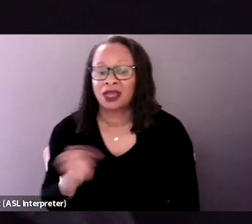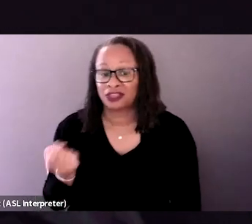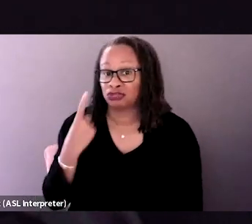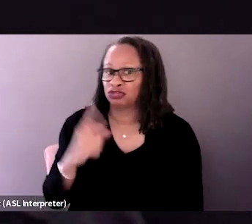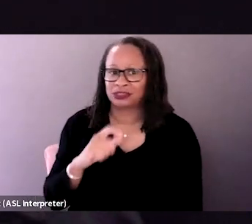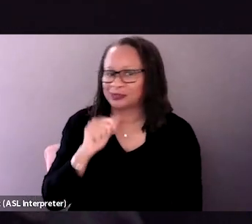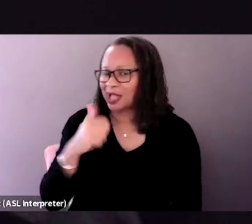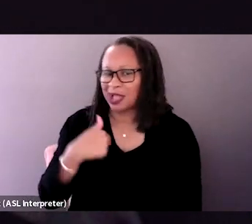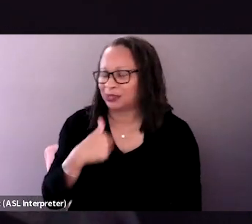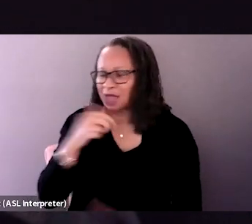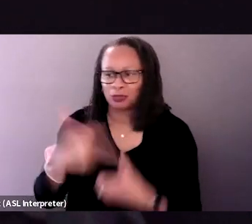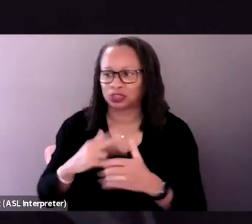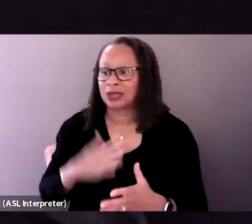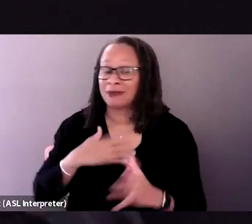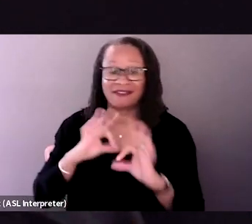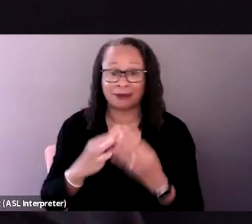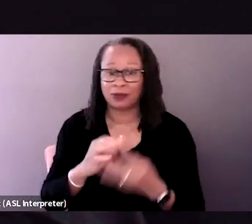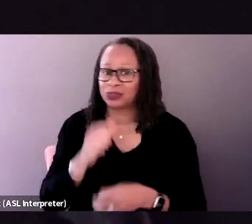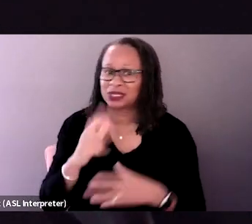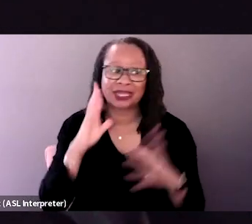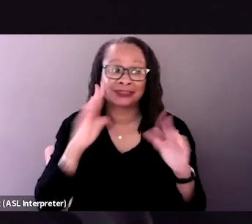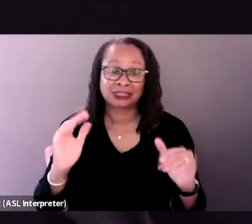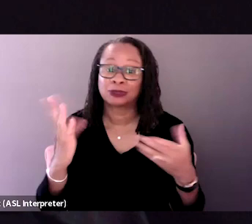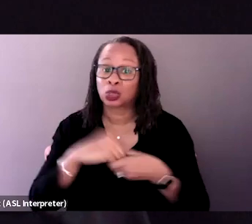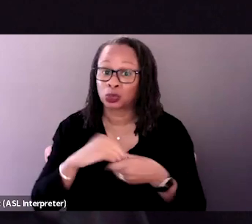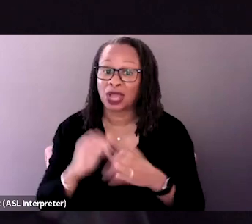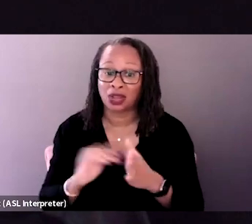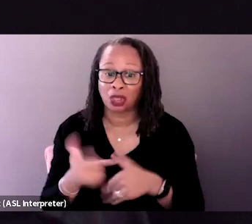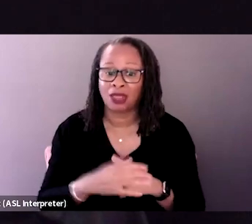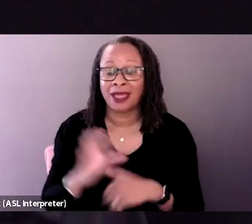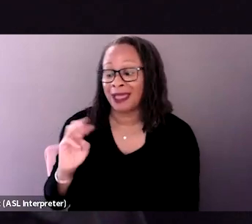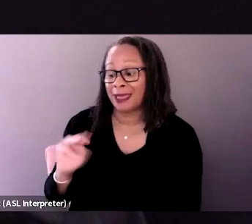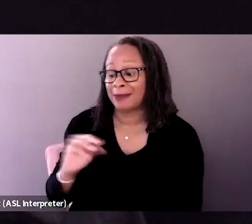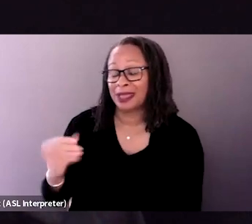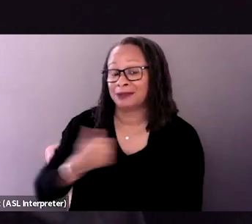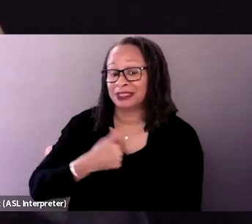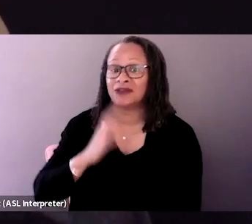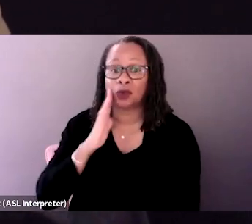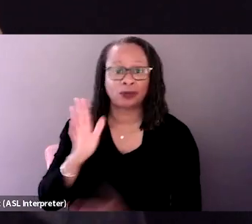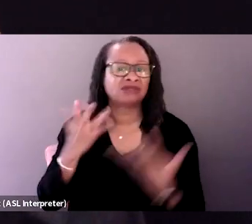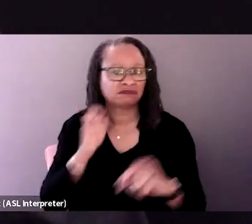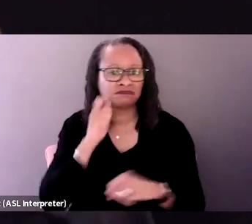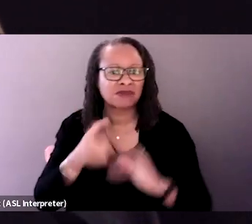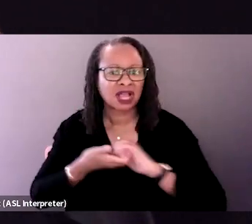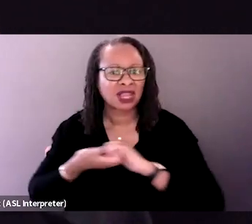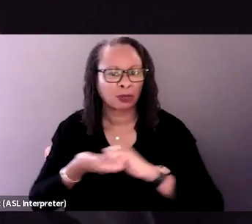or that my family's story would be included at all. Em and I were originally just going to be collaborators behind the